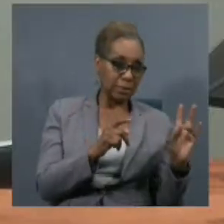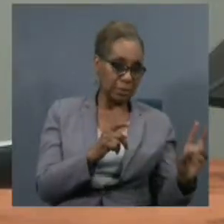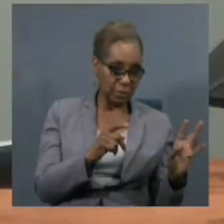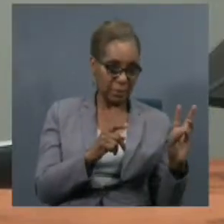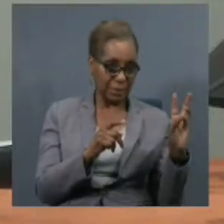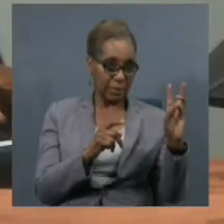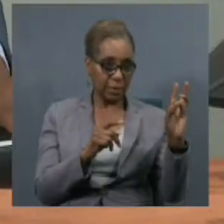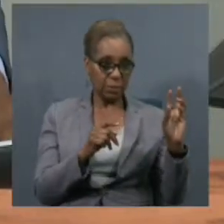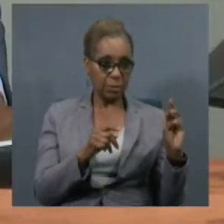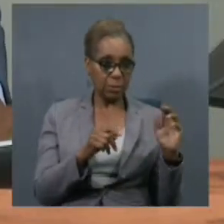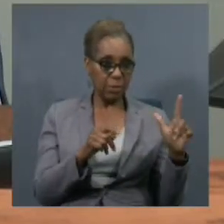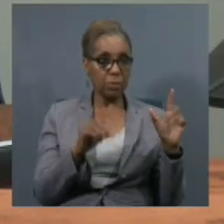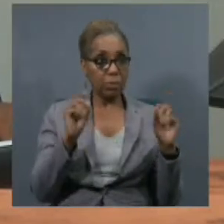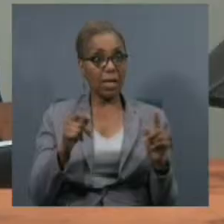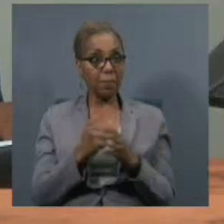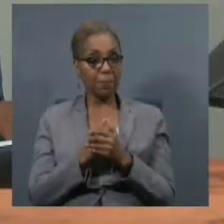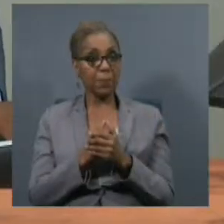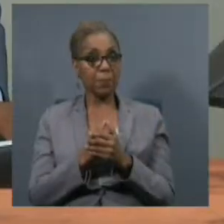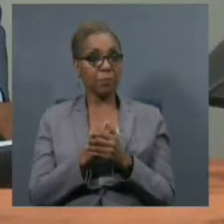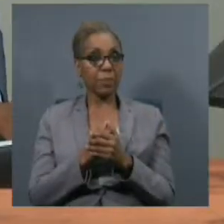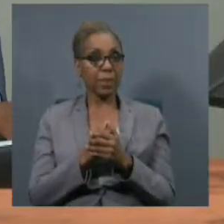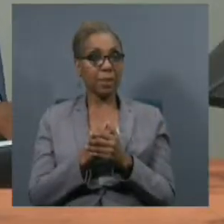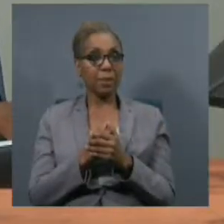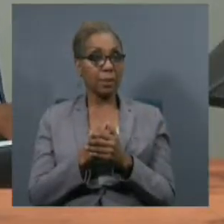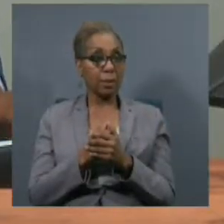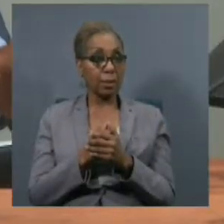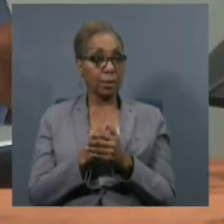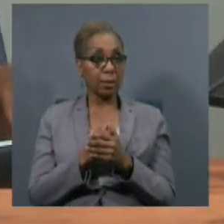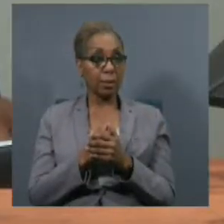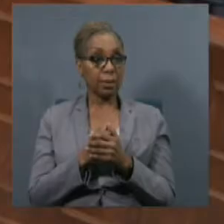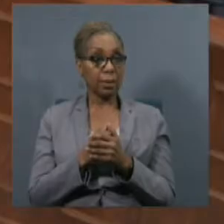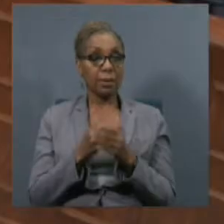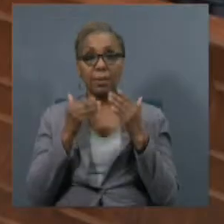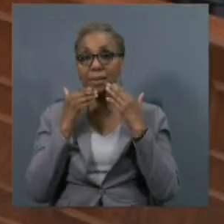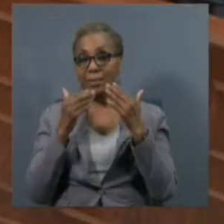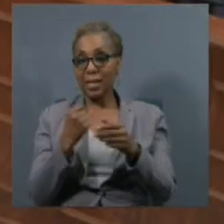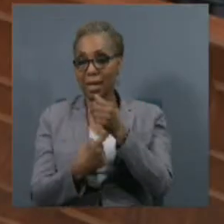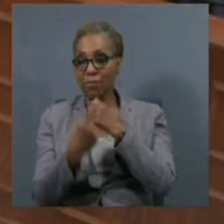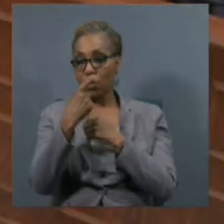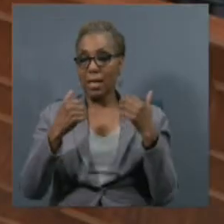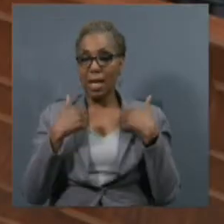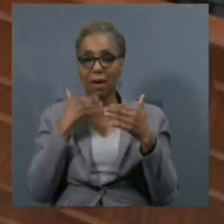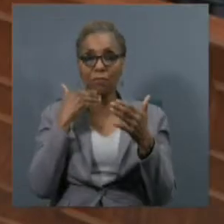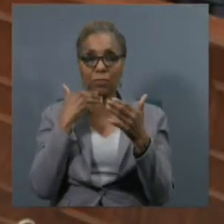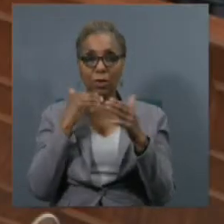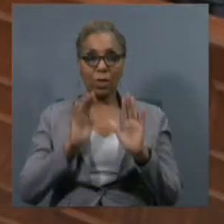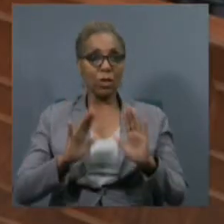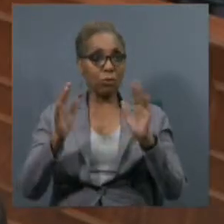All right. Thank you, everyone. Have a great day.